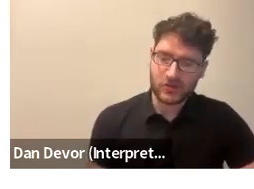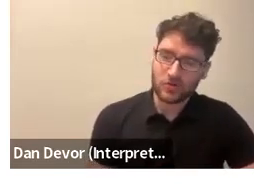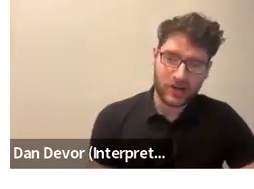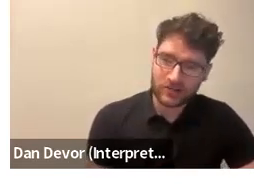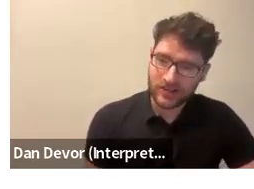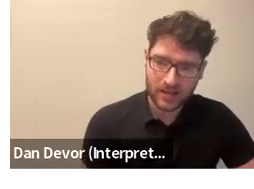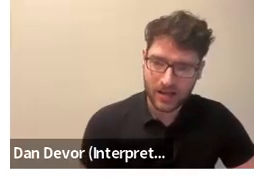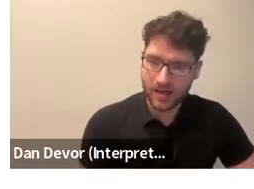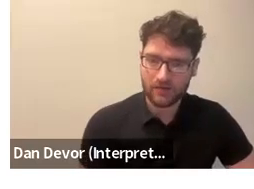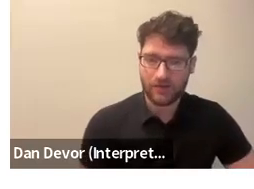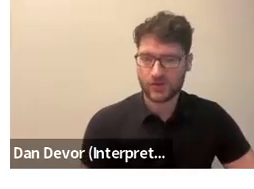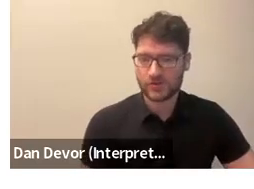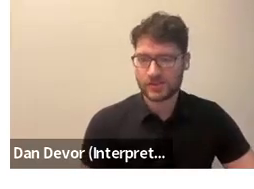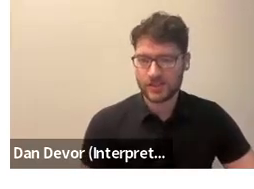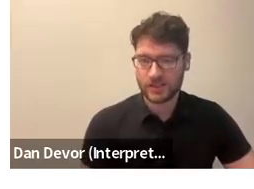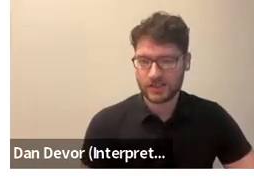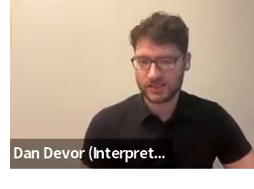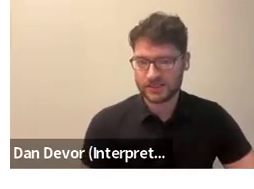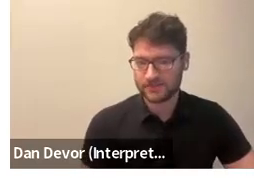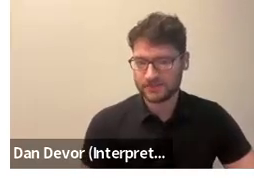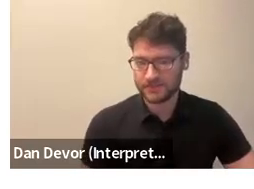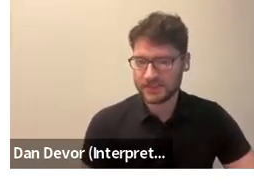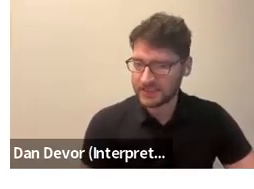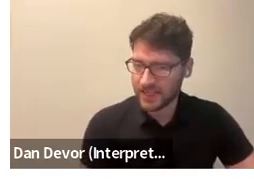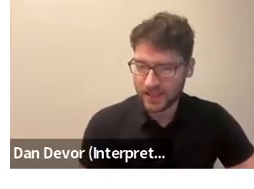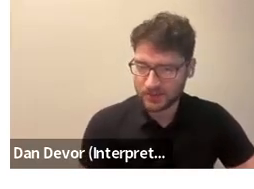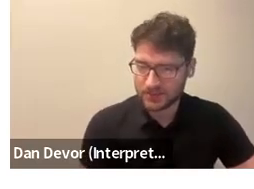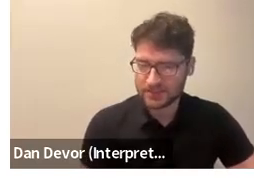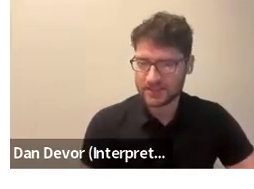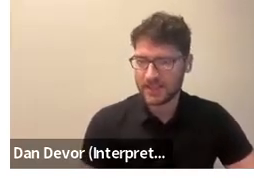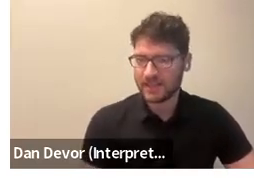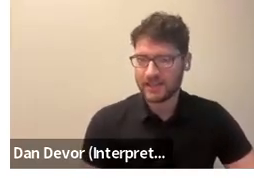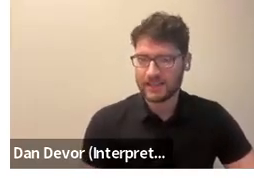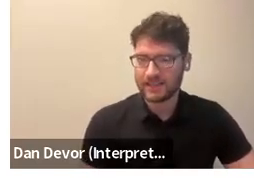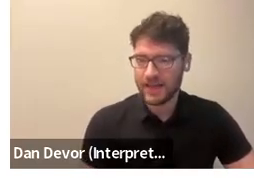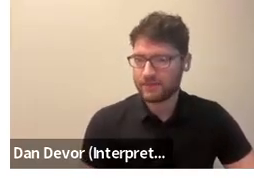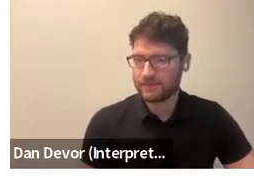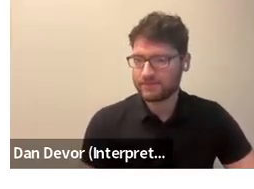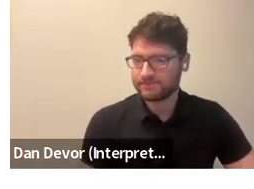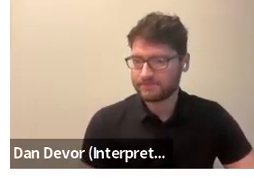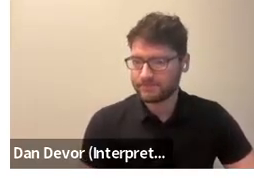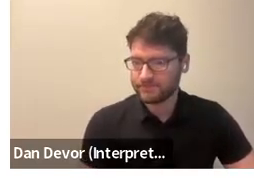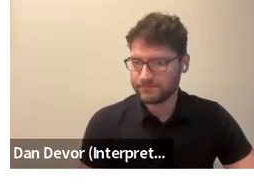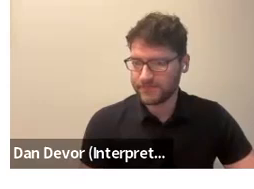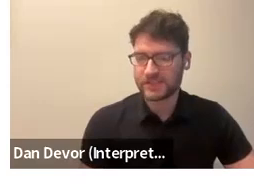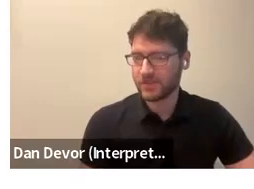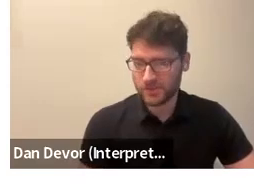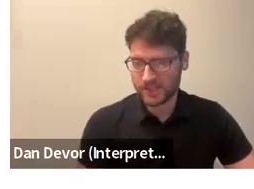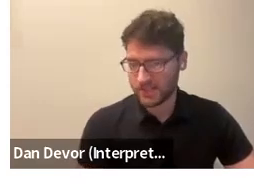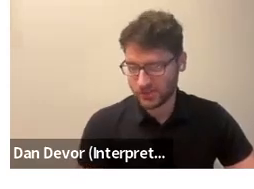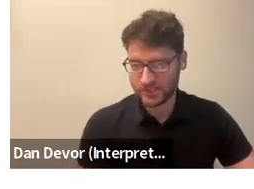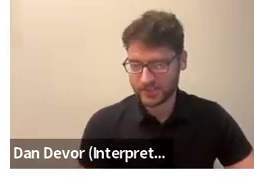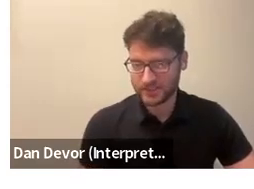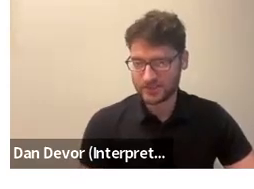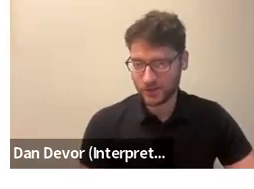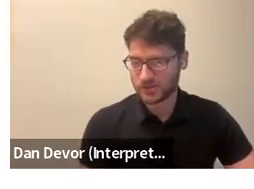And so there's no record of those Indian Sign Languages, and that piece of